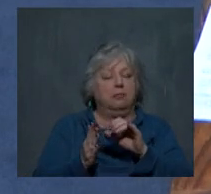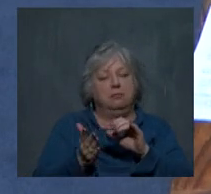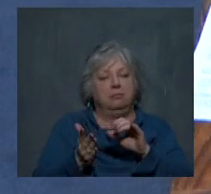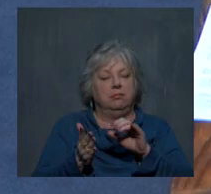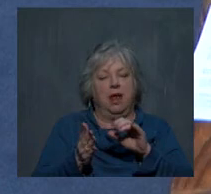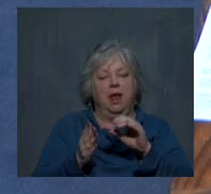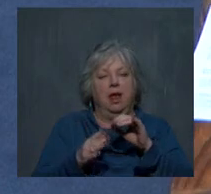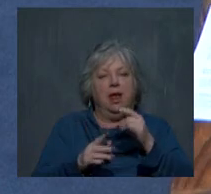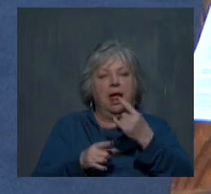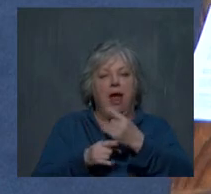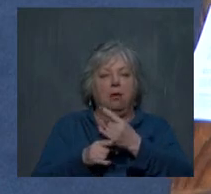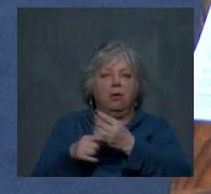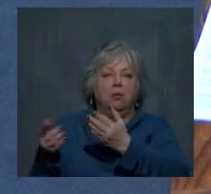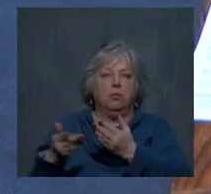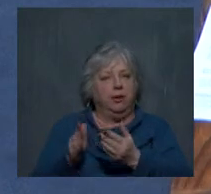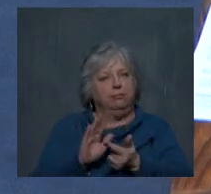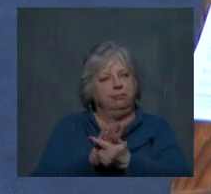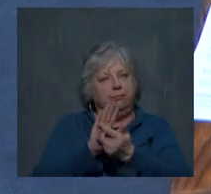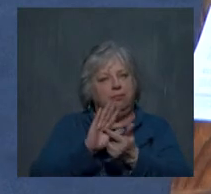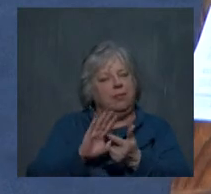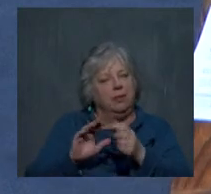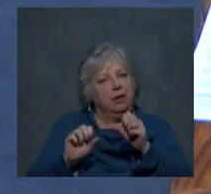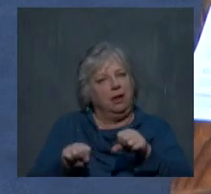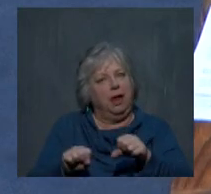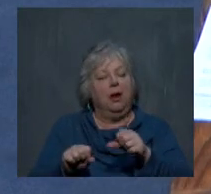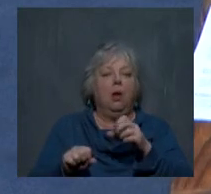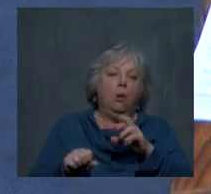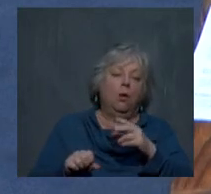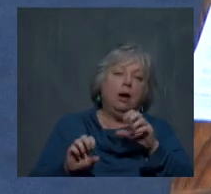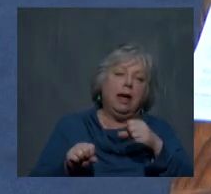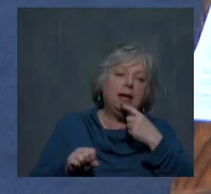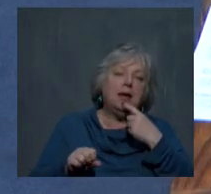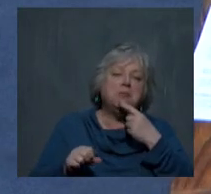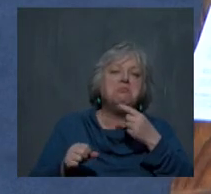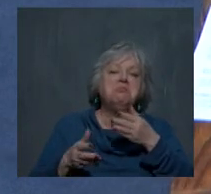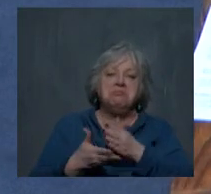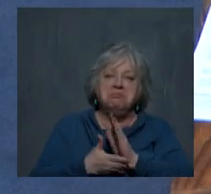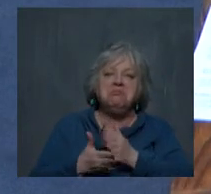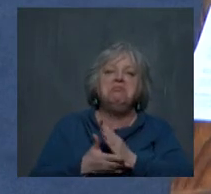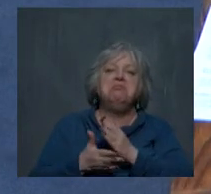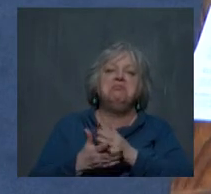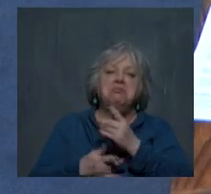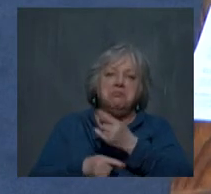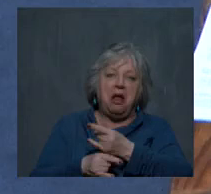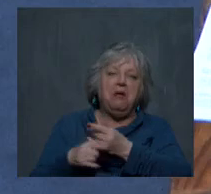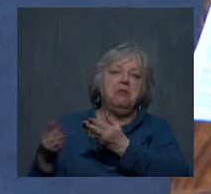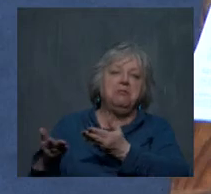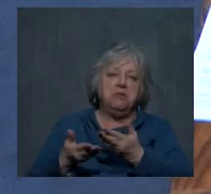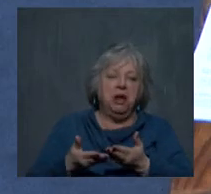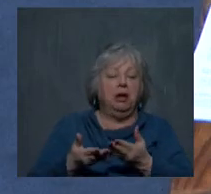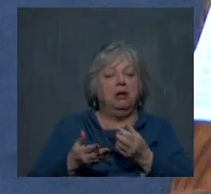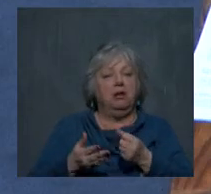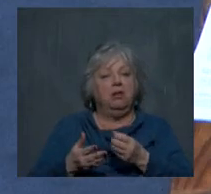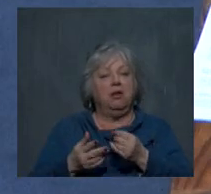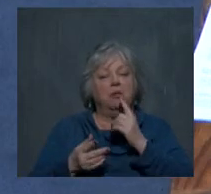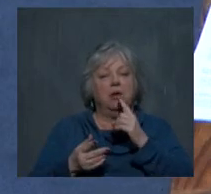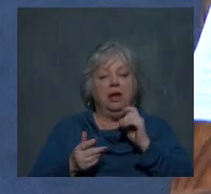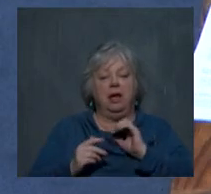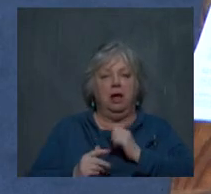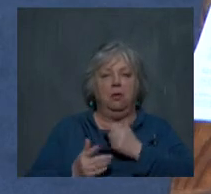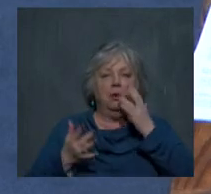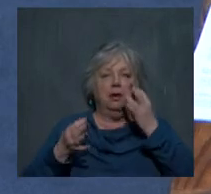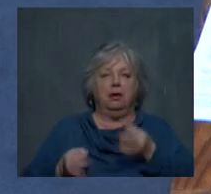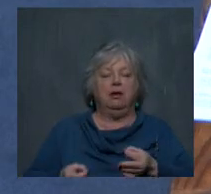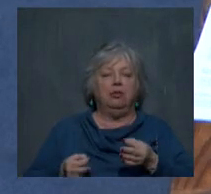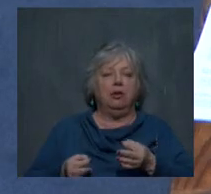brought into the premise for this event center, or they could say that they can be brought on, bring the alcohol on. So it's, one of that is to us.